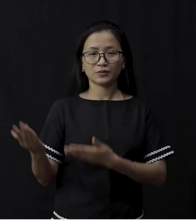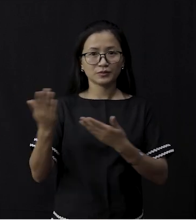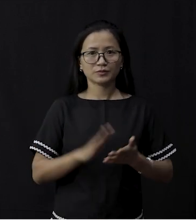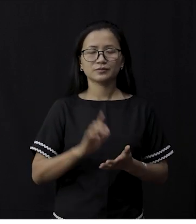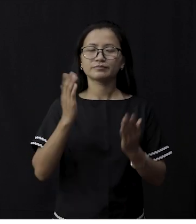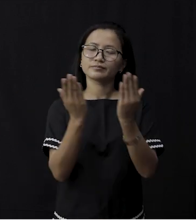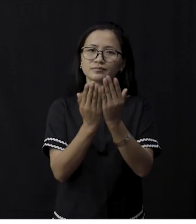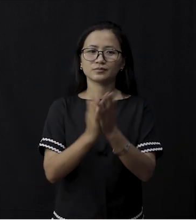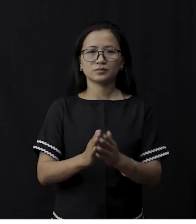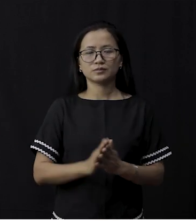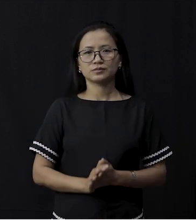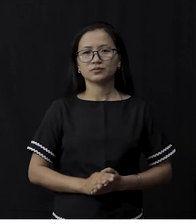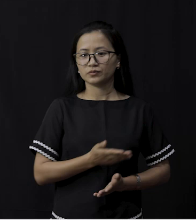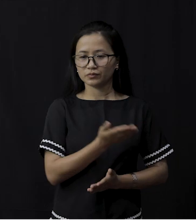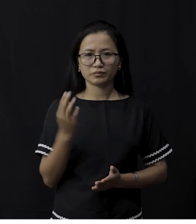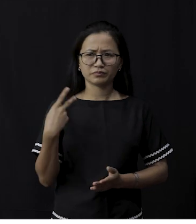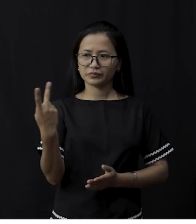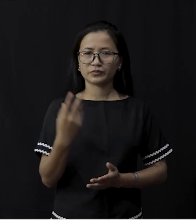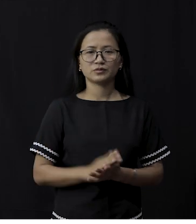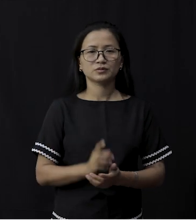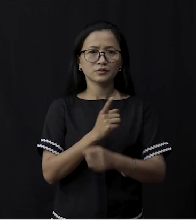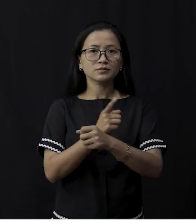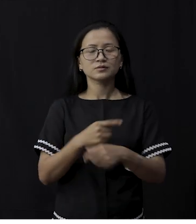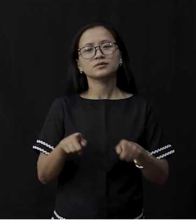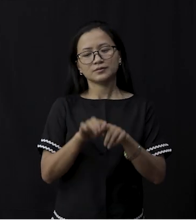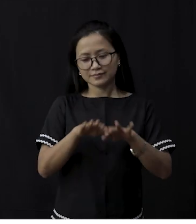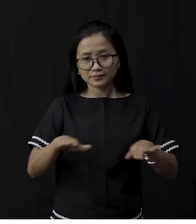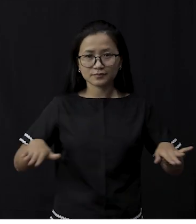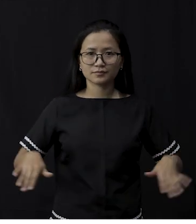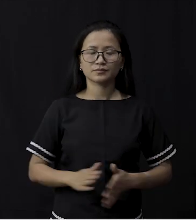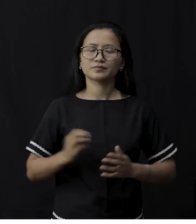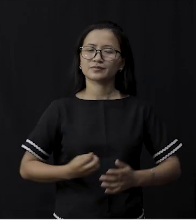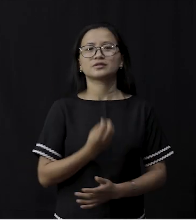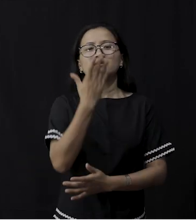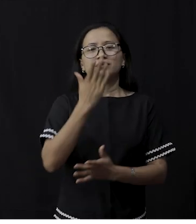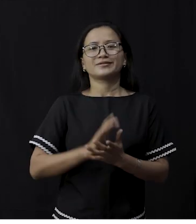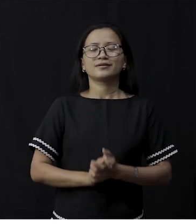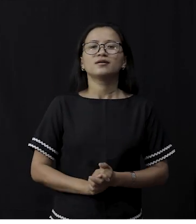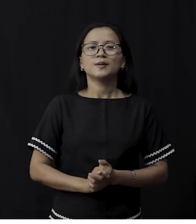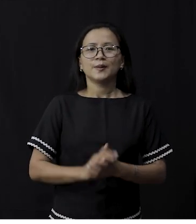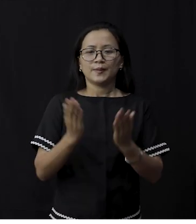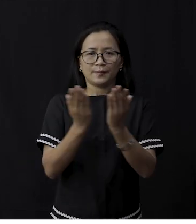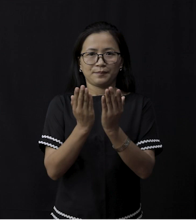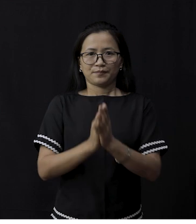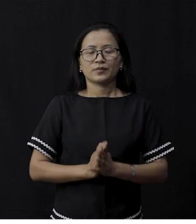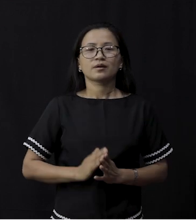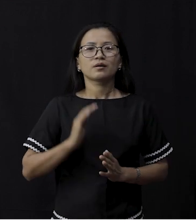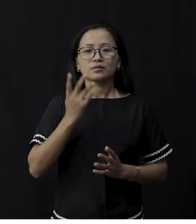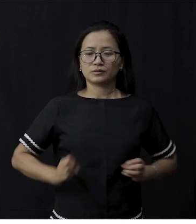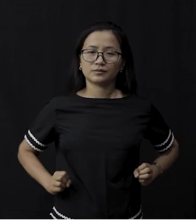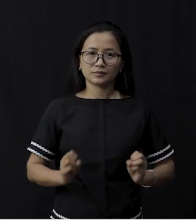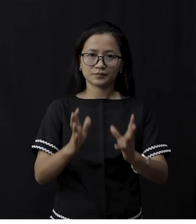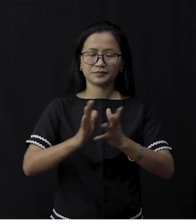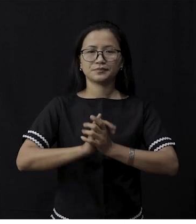And I do hope that both of us, as teacher and students, we do enjoy the lessons as and when they